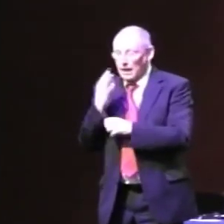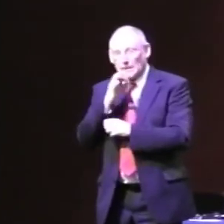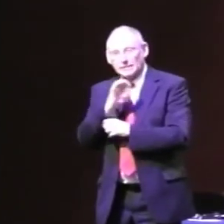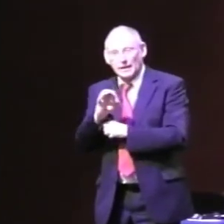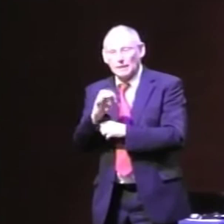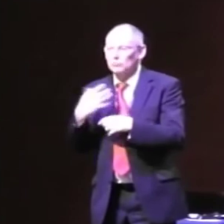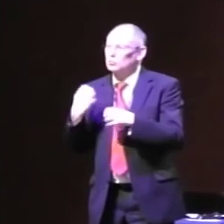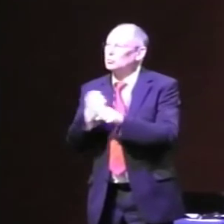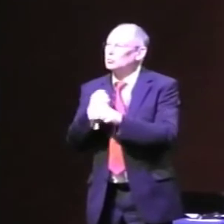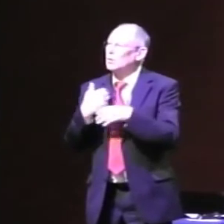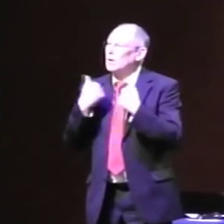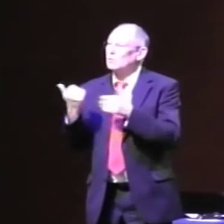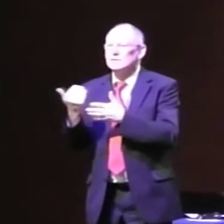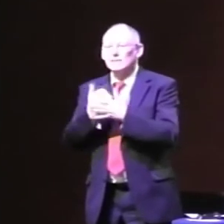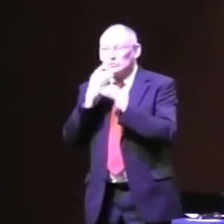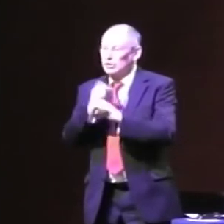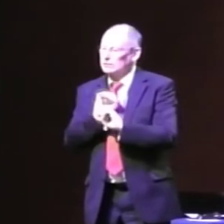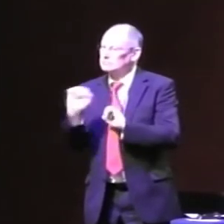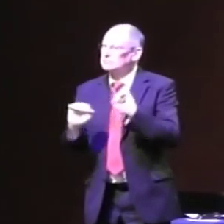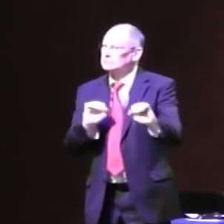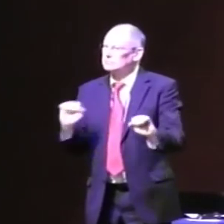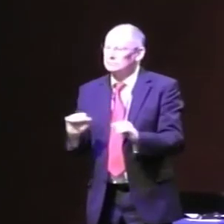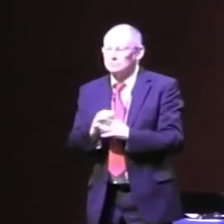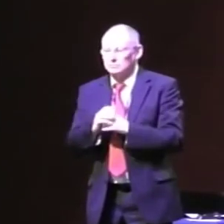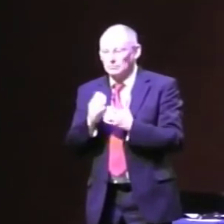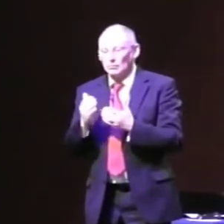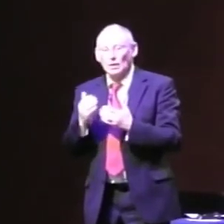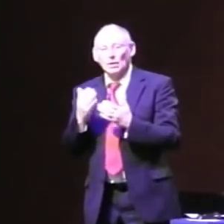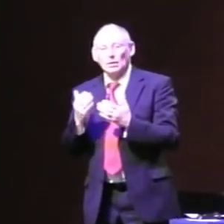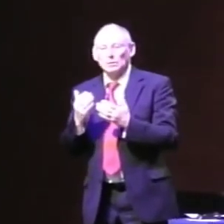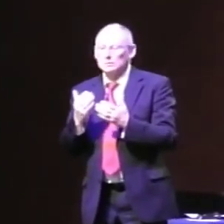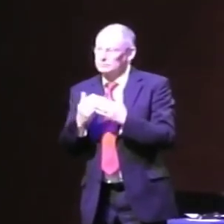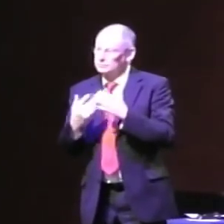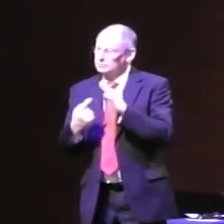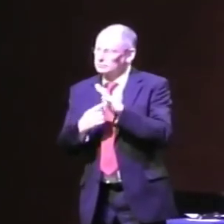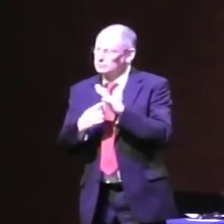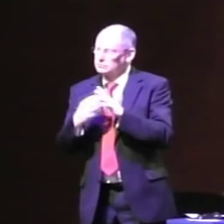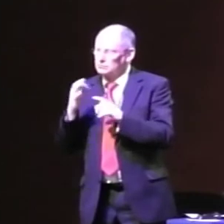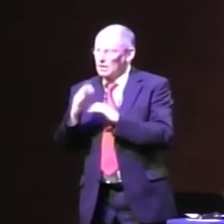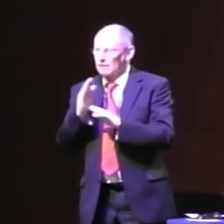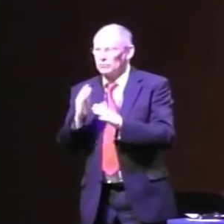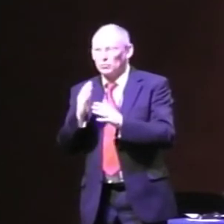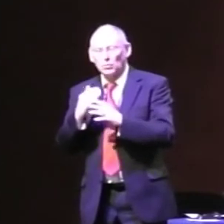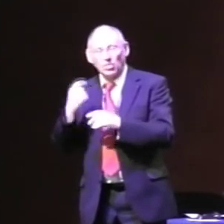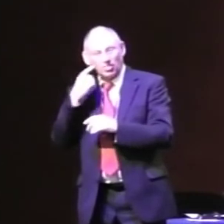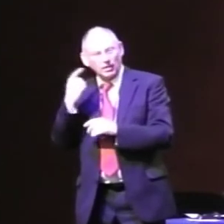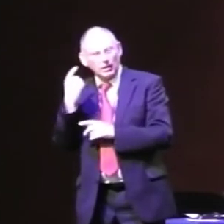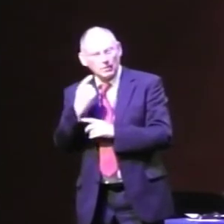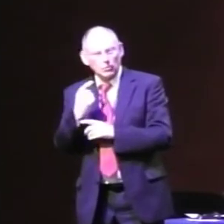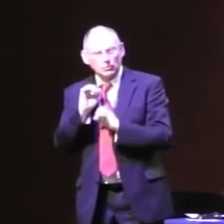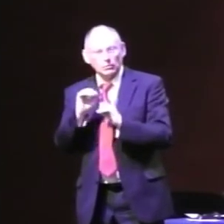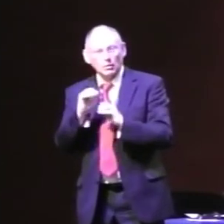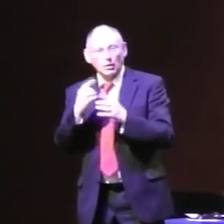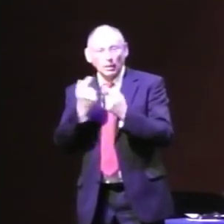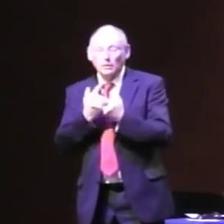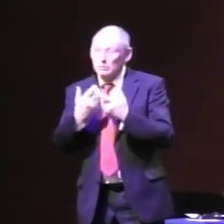do health and safety checks there. Such significant questions that we need to really think about. Things have